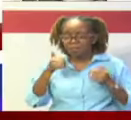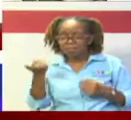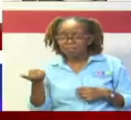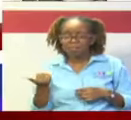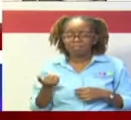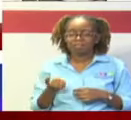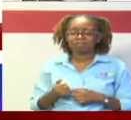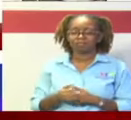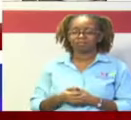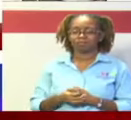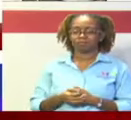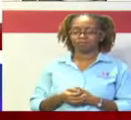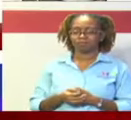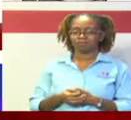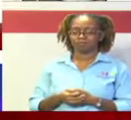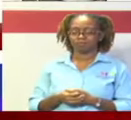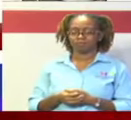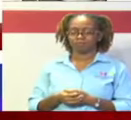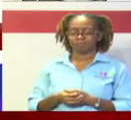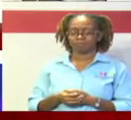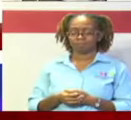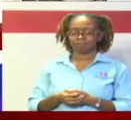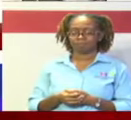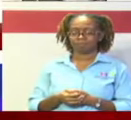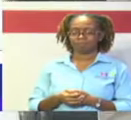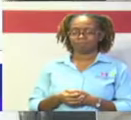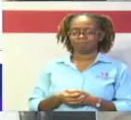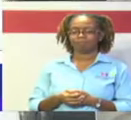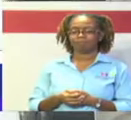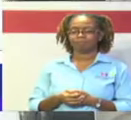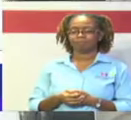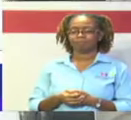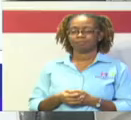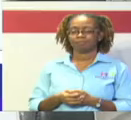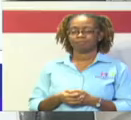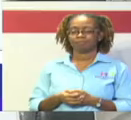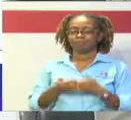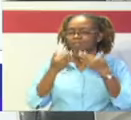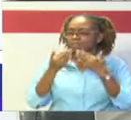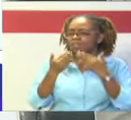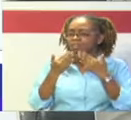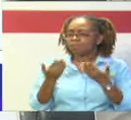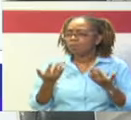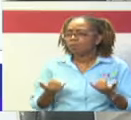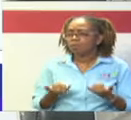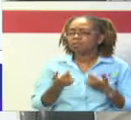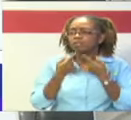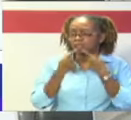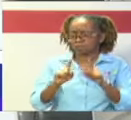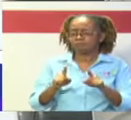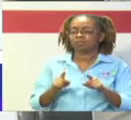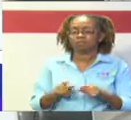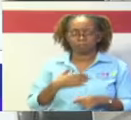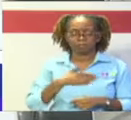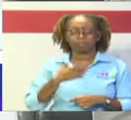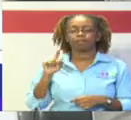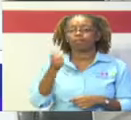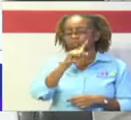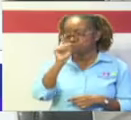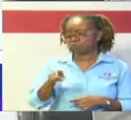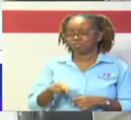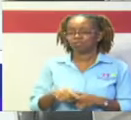Okay, thank you, Mr. Bihari. I'll attempt to respond to the first question. Now, as always, we advise all individuals to liaise directly